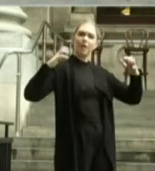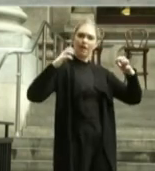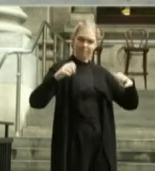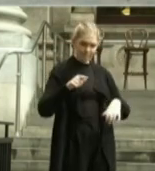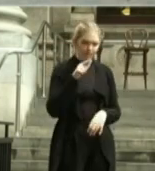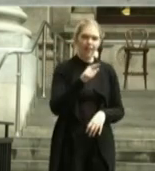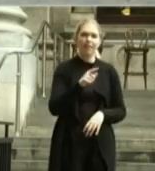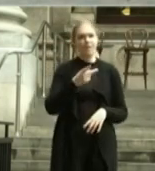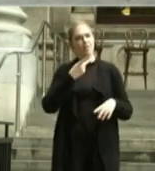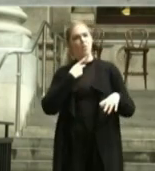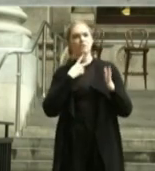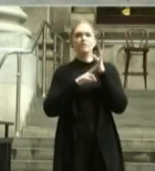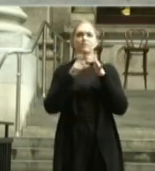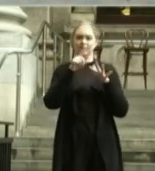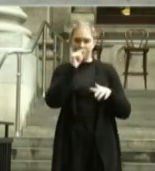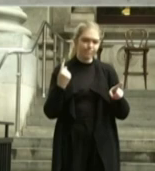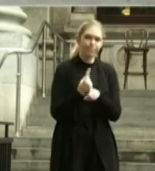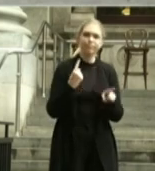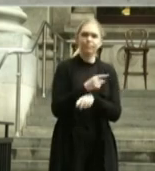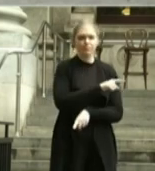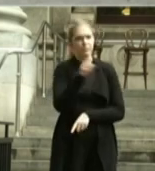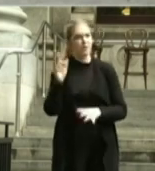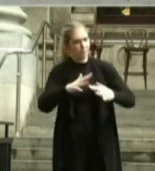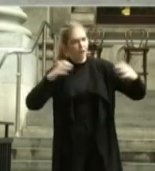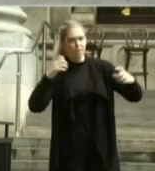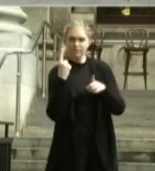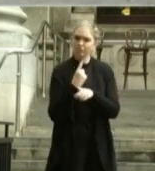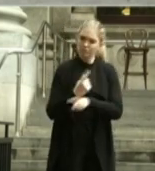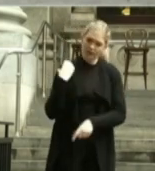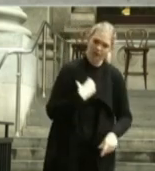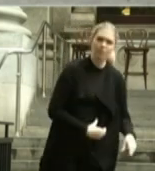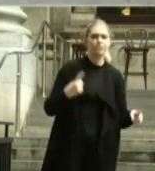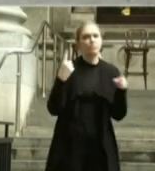that's empowered to speak to the parliament, to speak to the ministers,